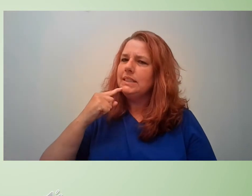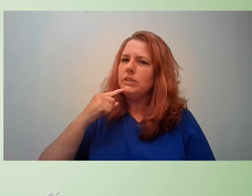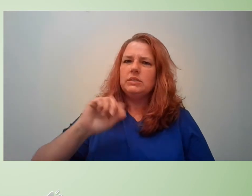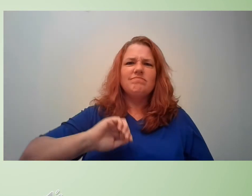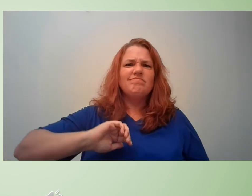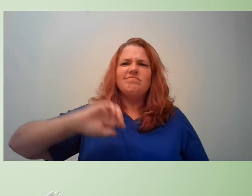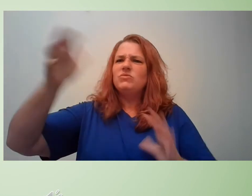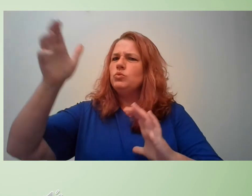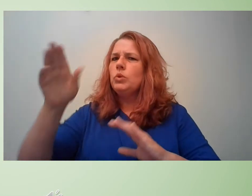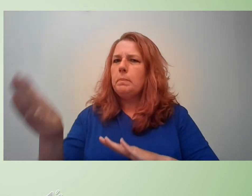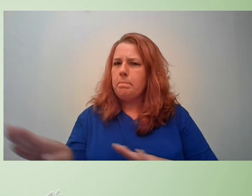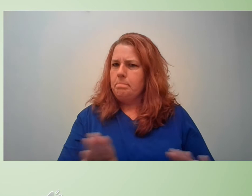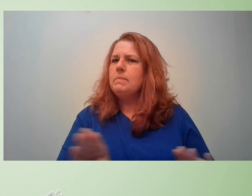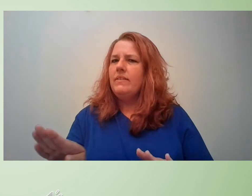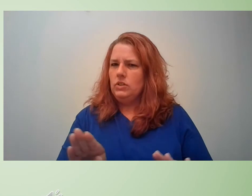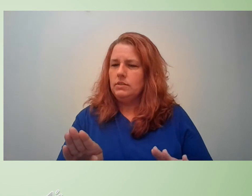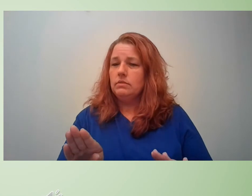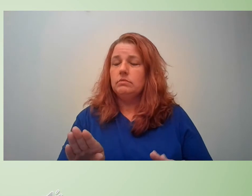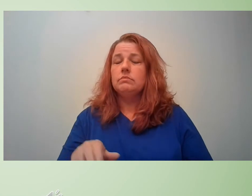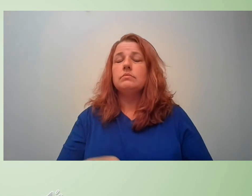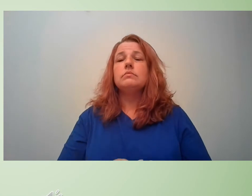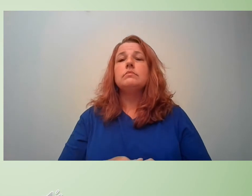child.